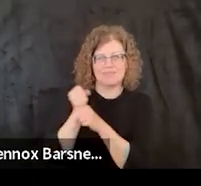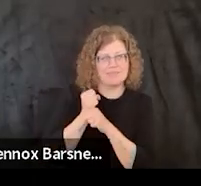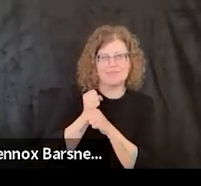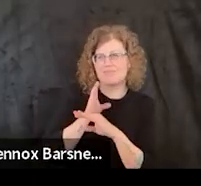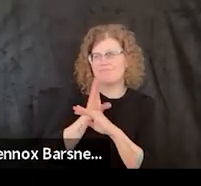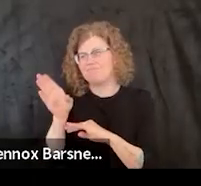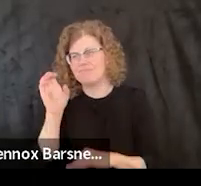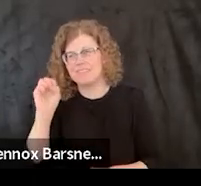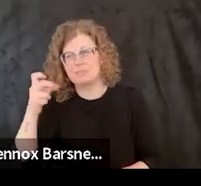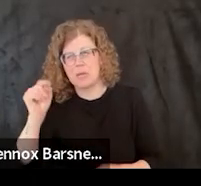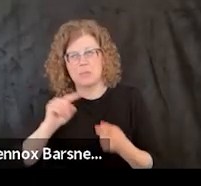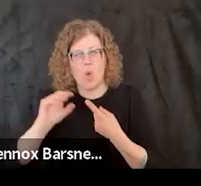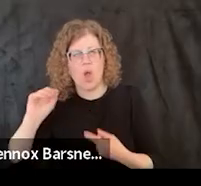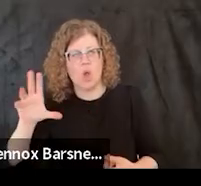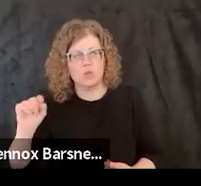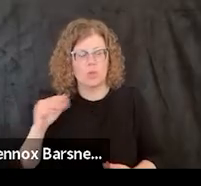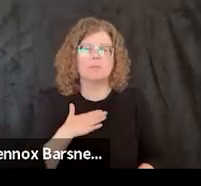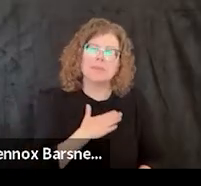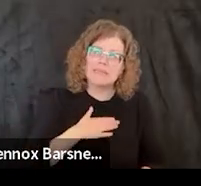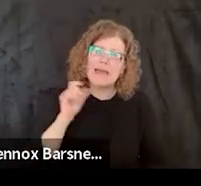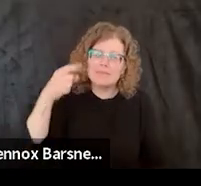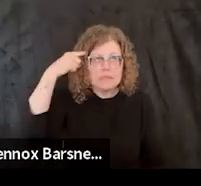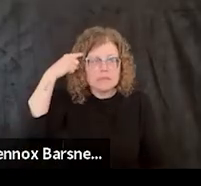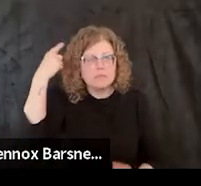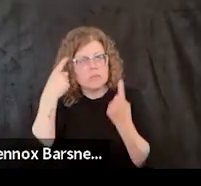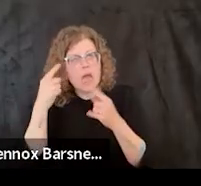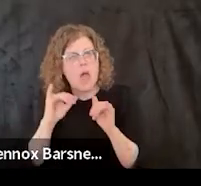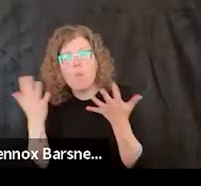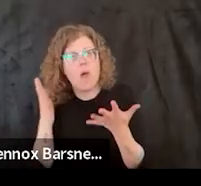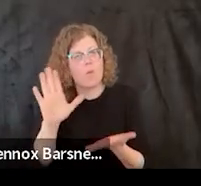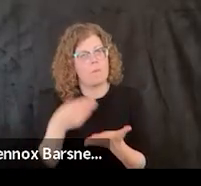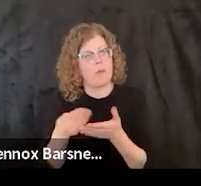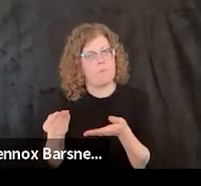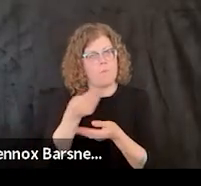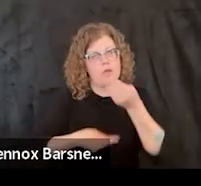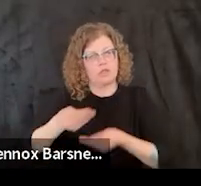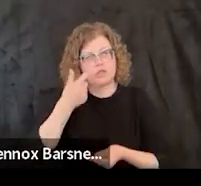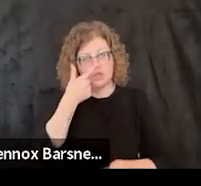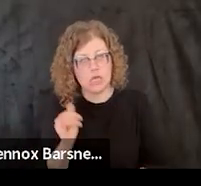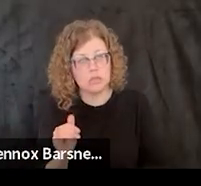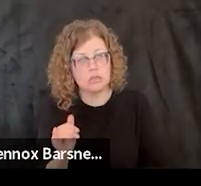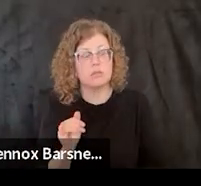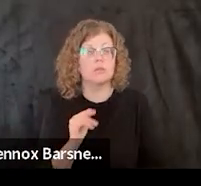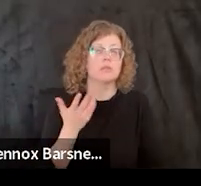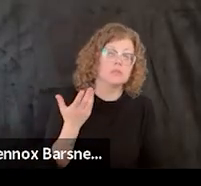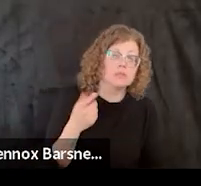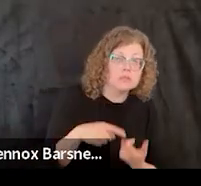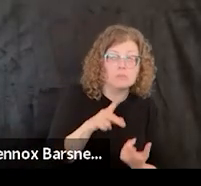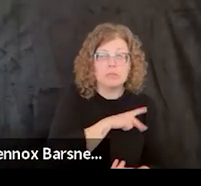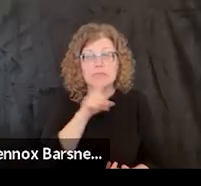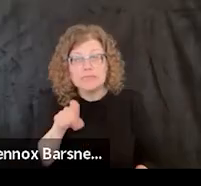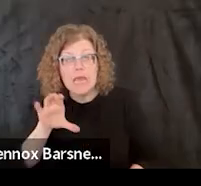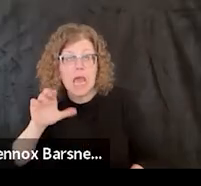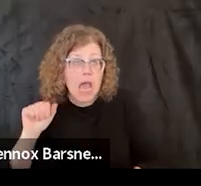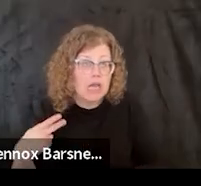when planning. Before applying, please consider your own timeline, cash flow, and circumstances. If